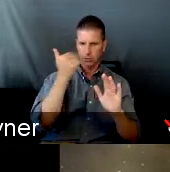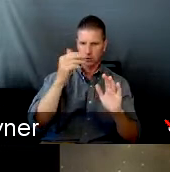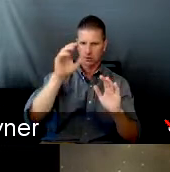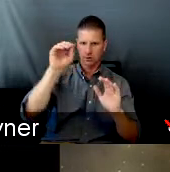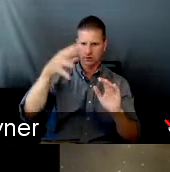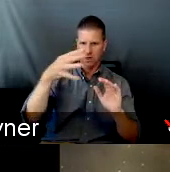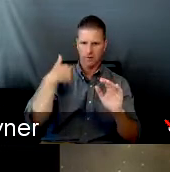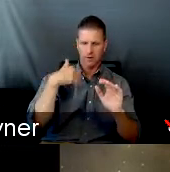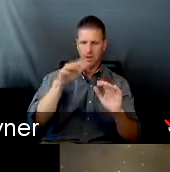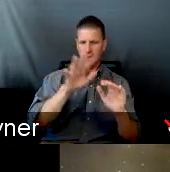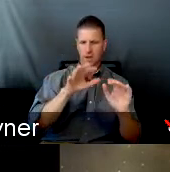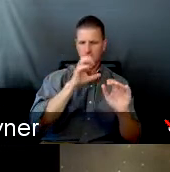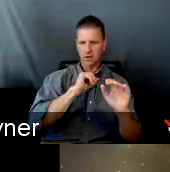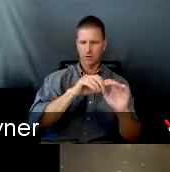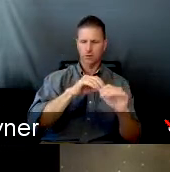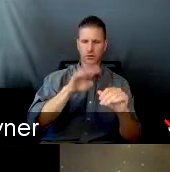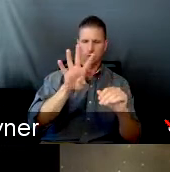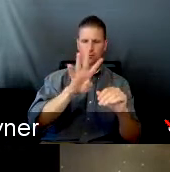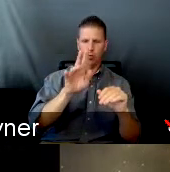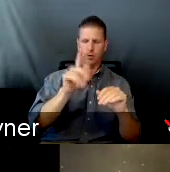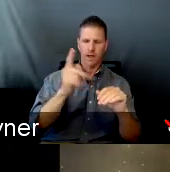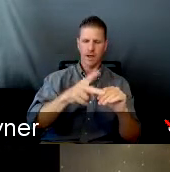about 4.5 gigayears.